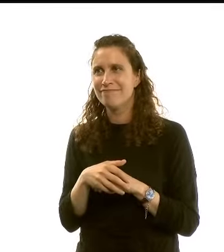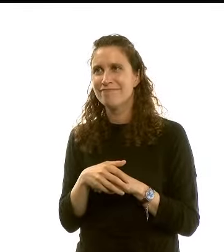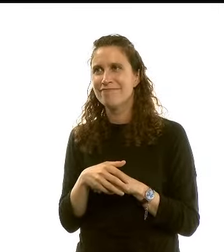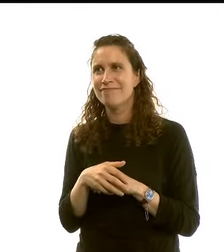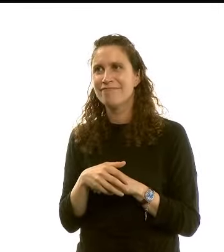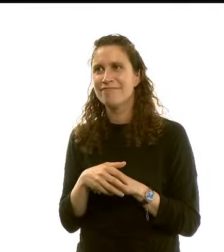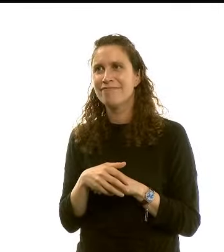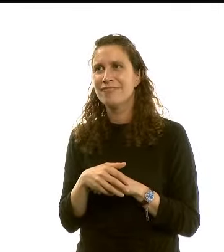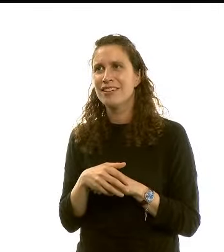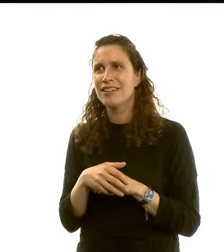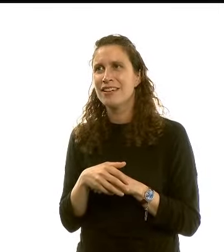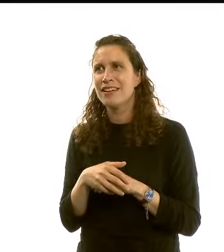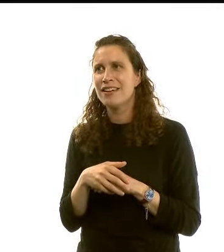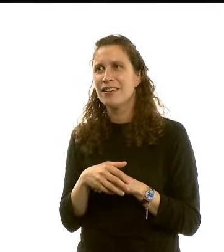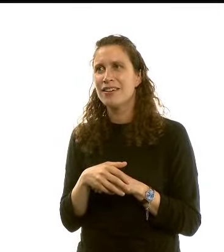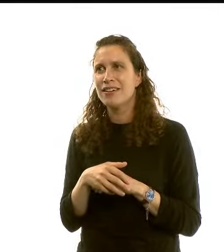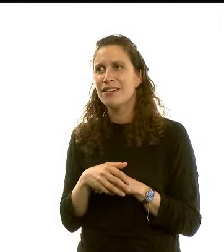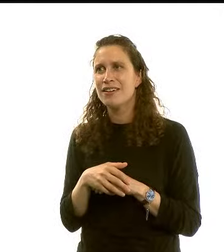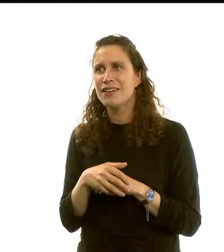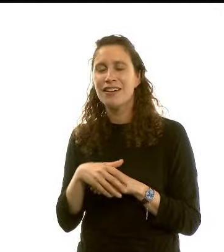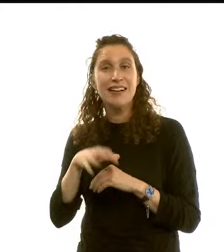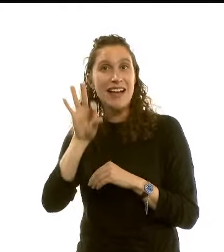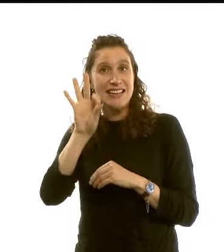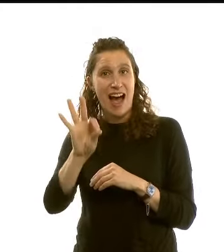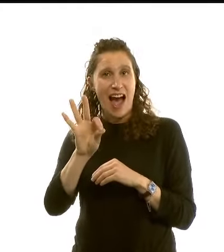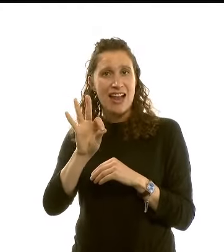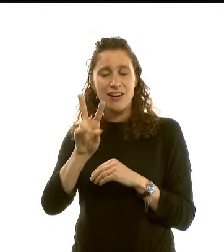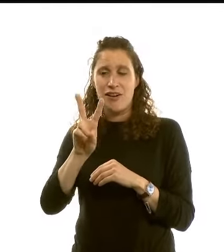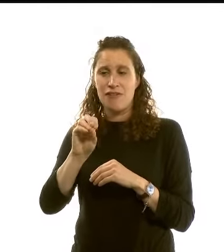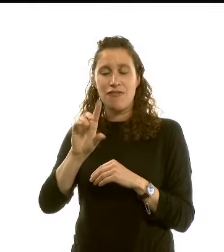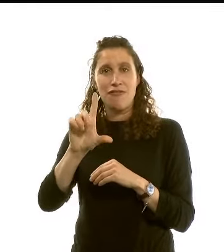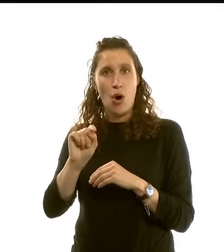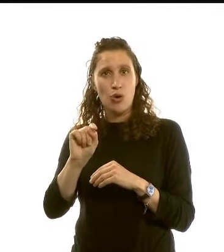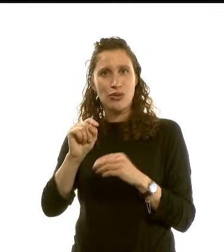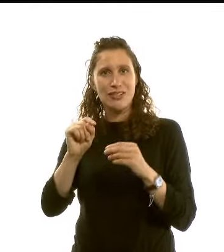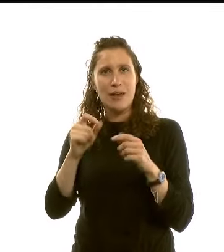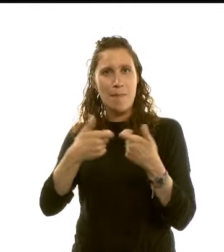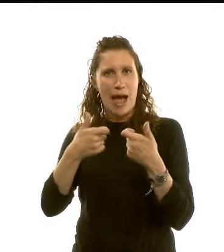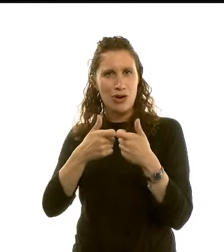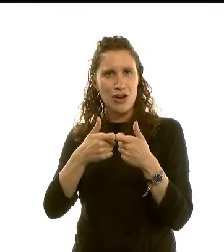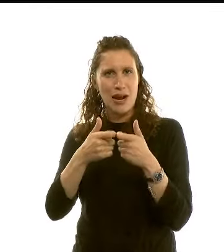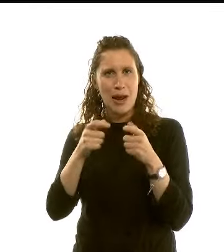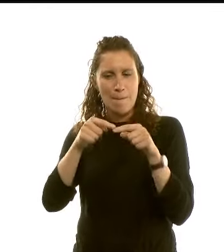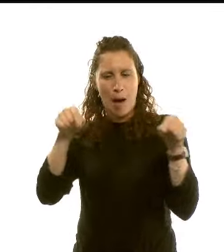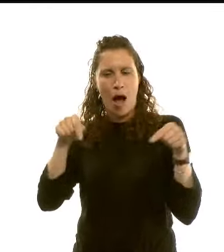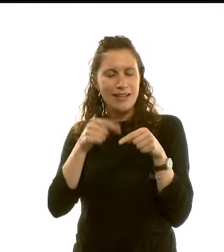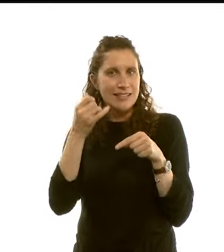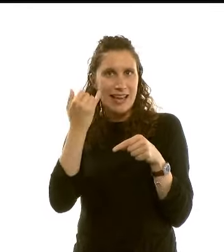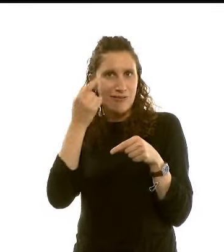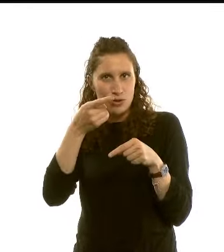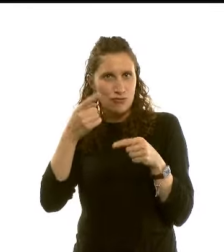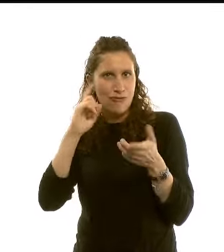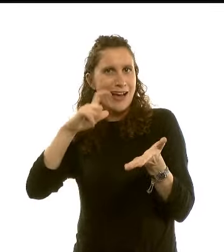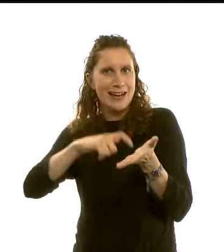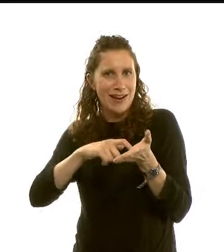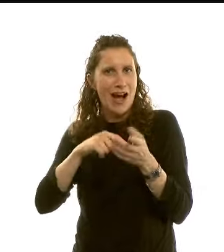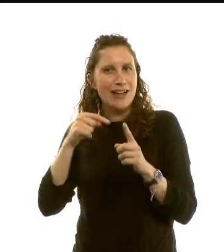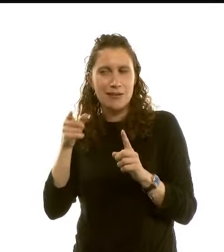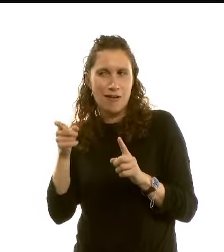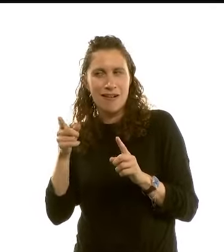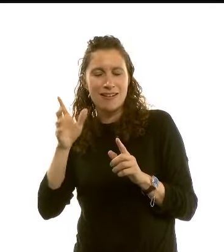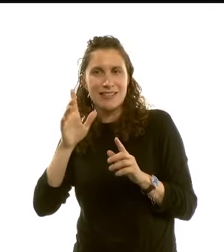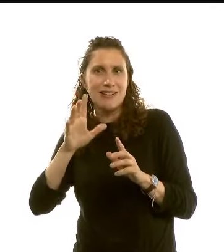I'm currently working on a 9-volt battery box. Some people may not recognize it, but for those who do, like the real connoisseurs